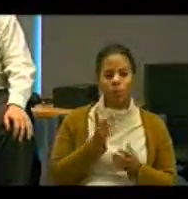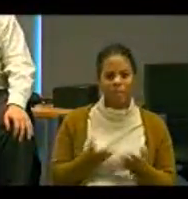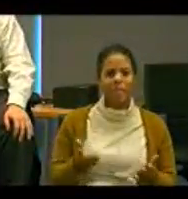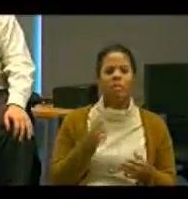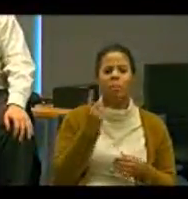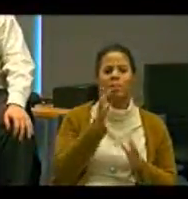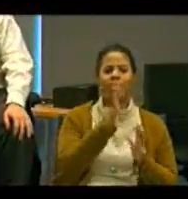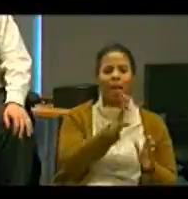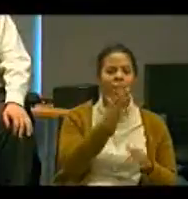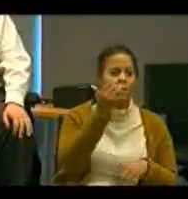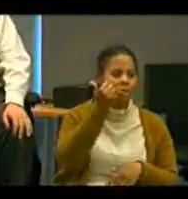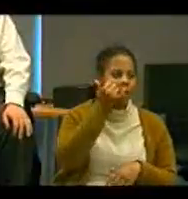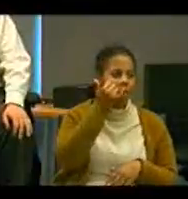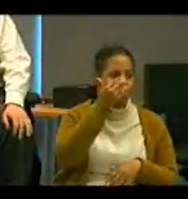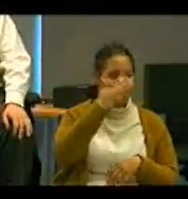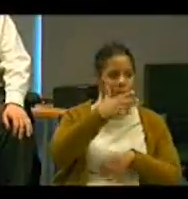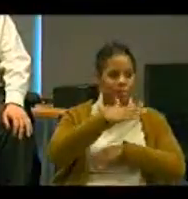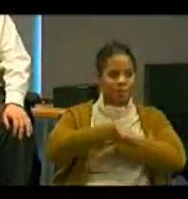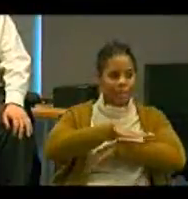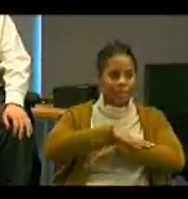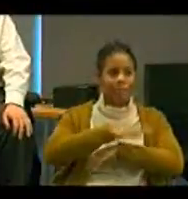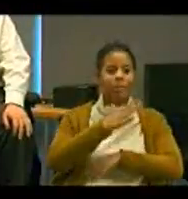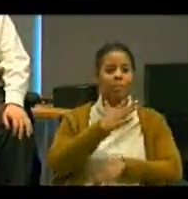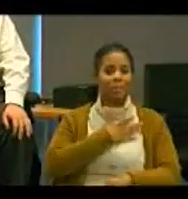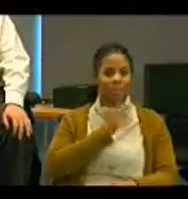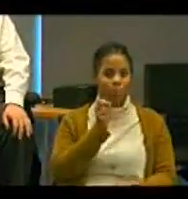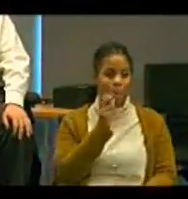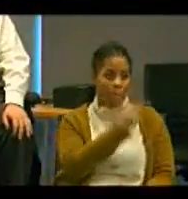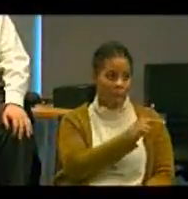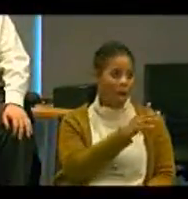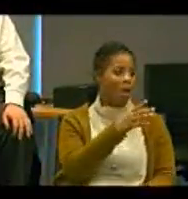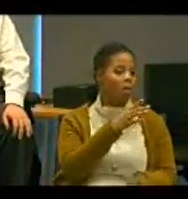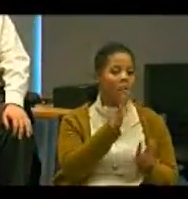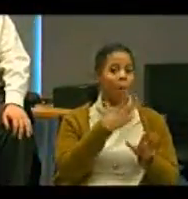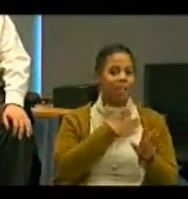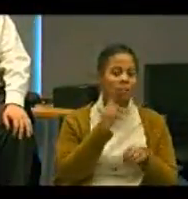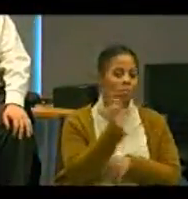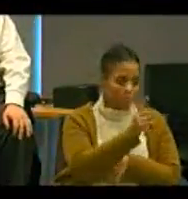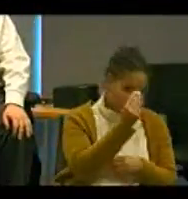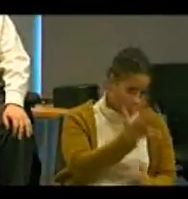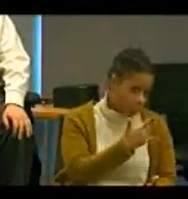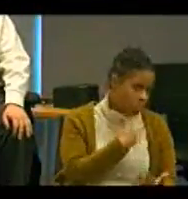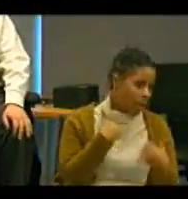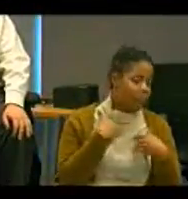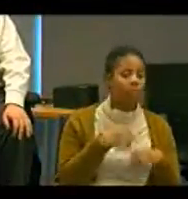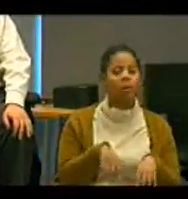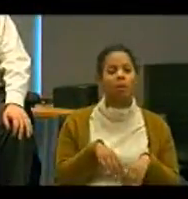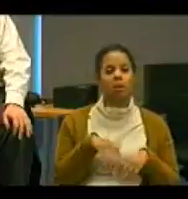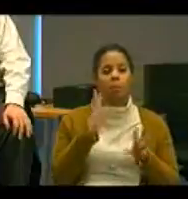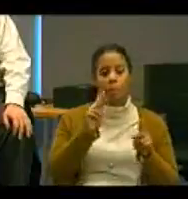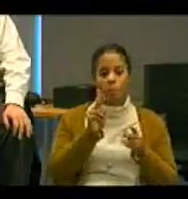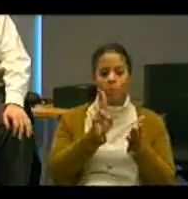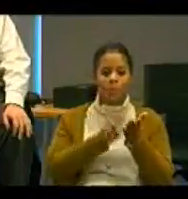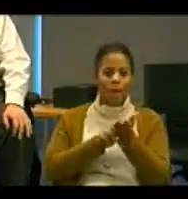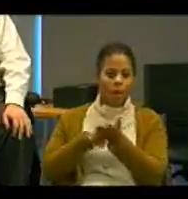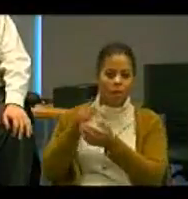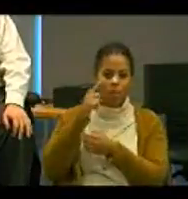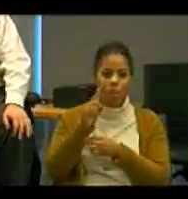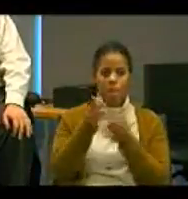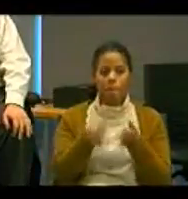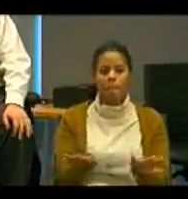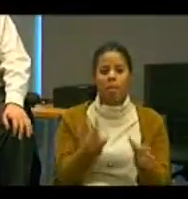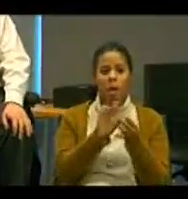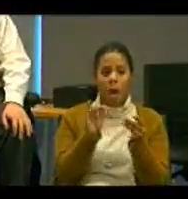cell phone at the front desk. Please return and claim it if it is yours. And for those of you who signed up for public comment, which will begin at 1